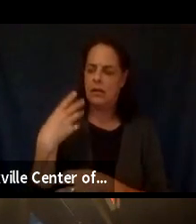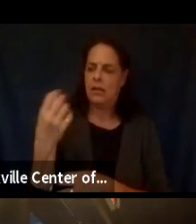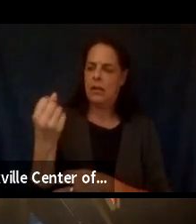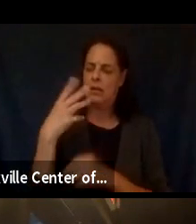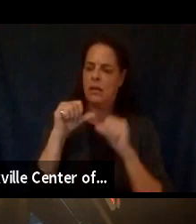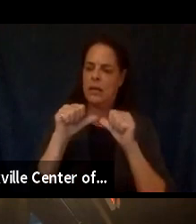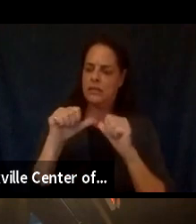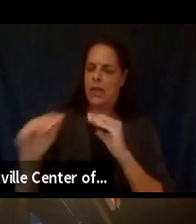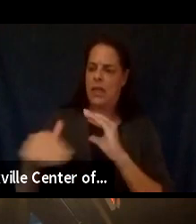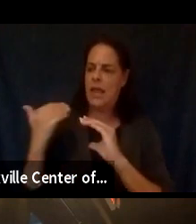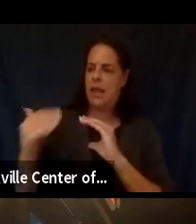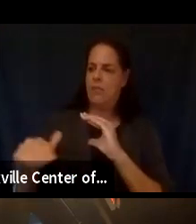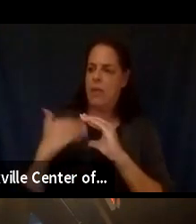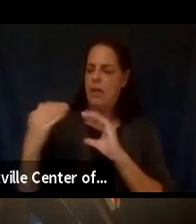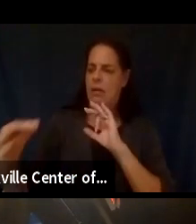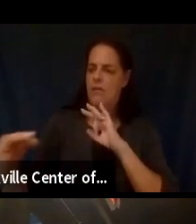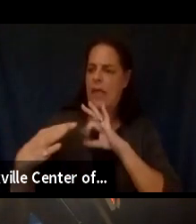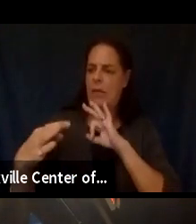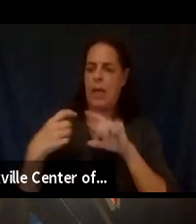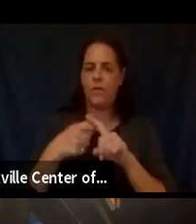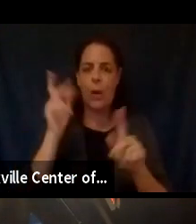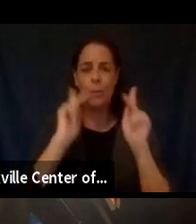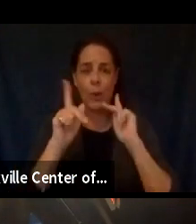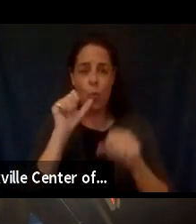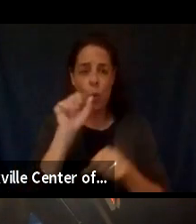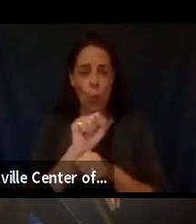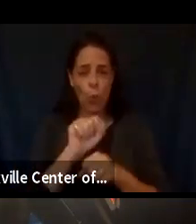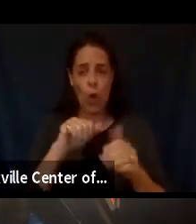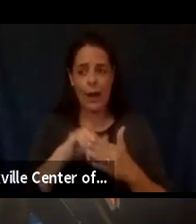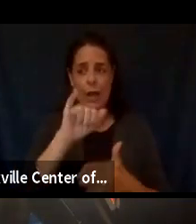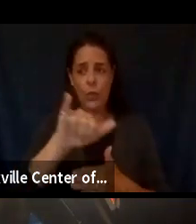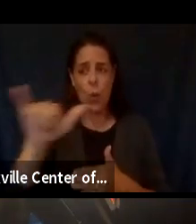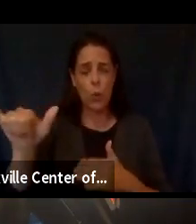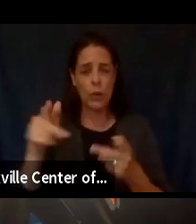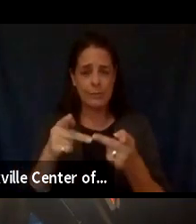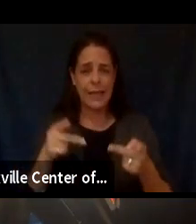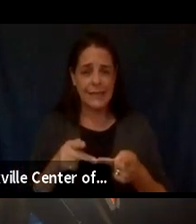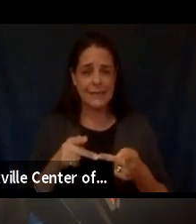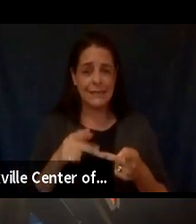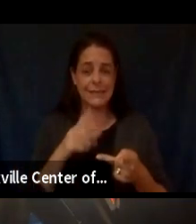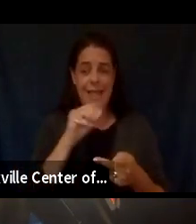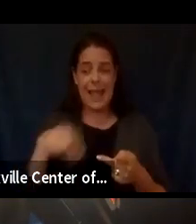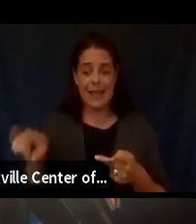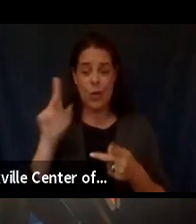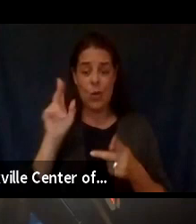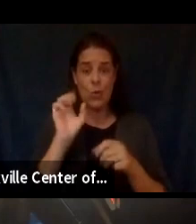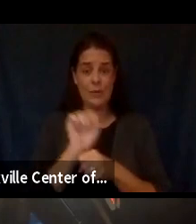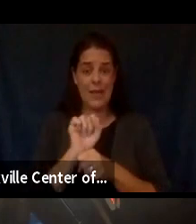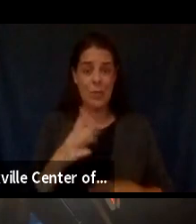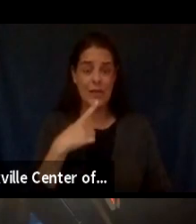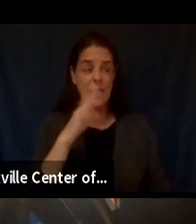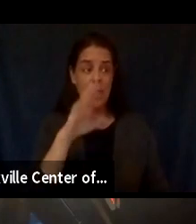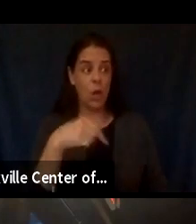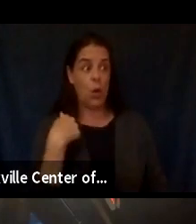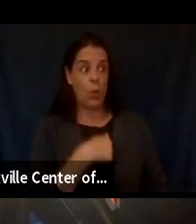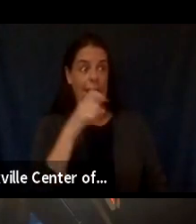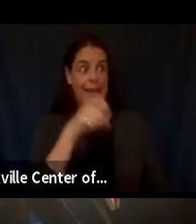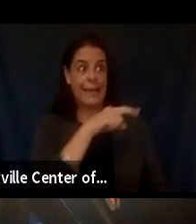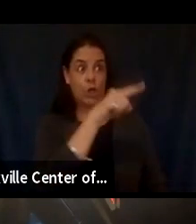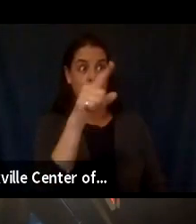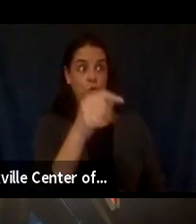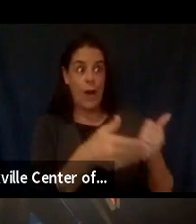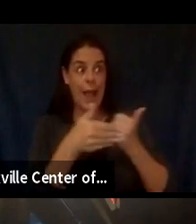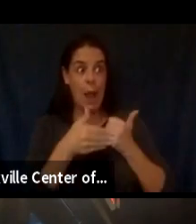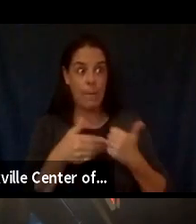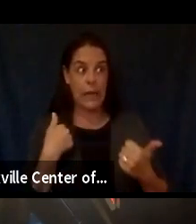consistent email feedback from people who work in these institutions who say, look, we need you all to help us